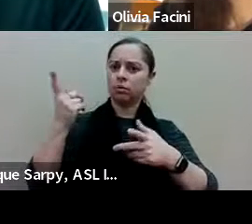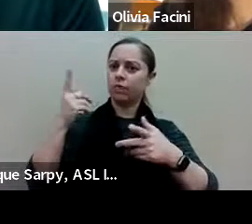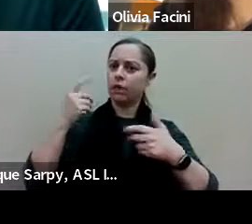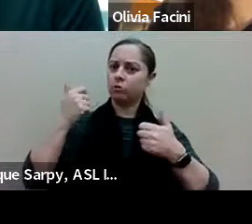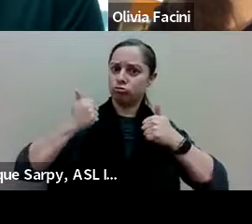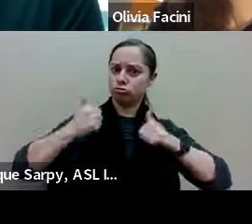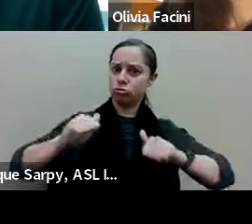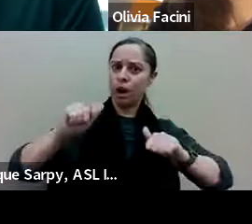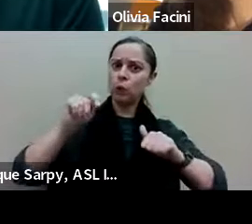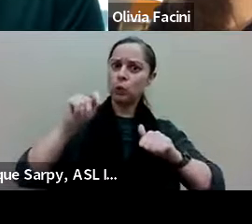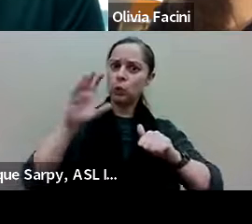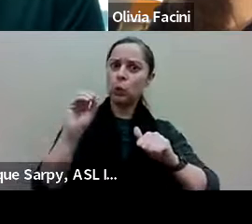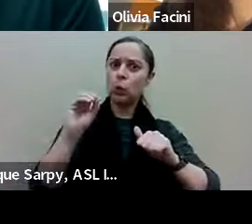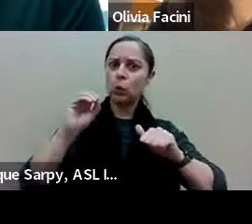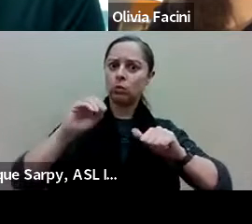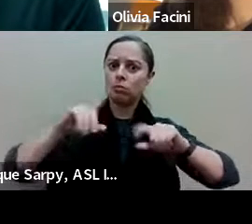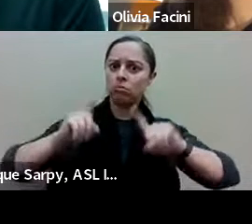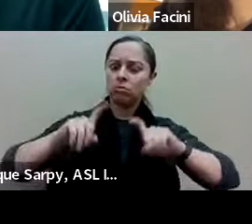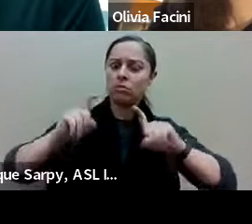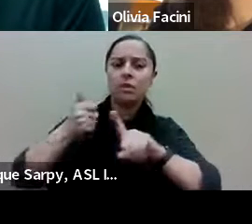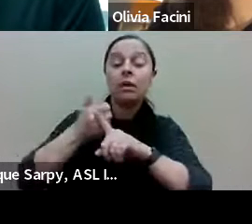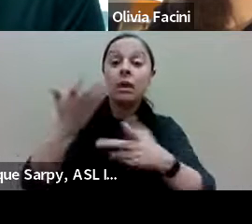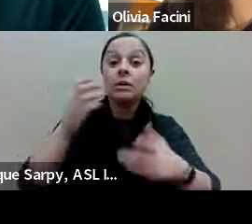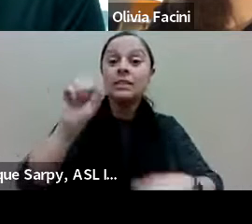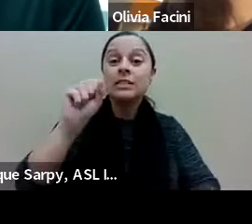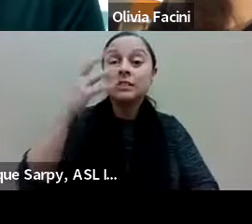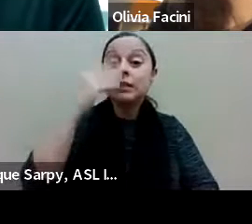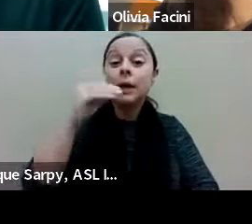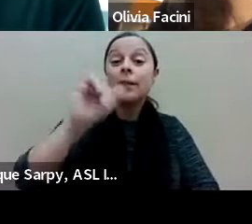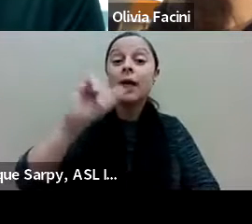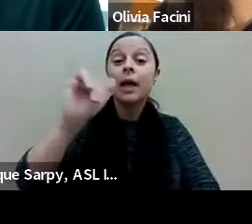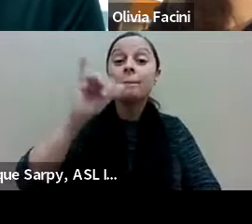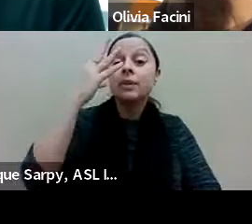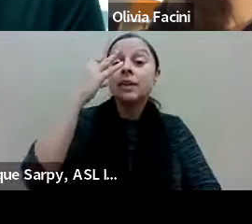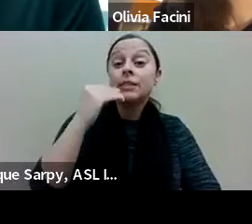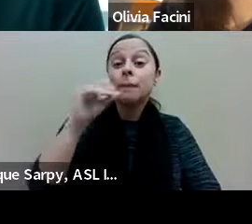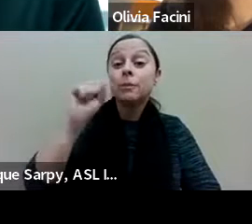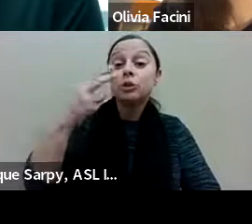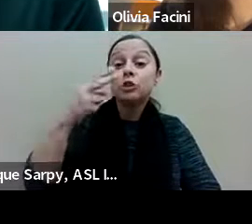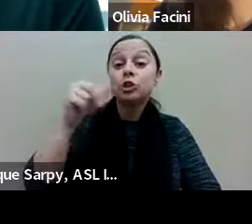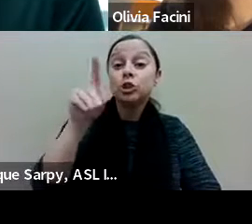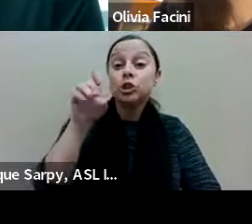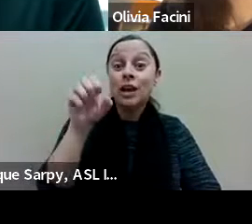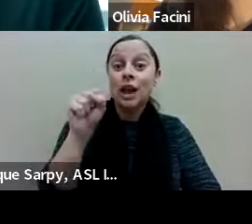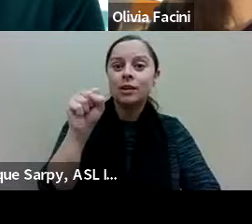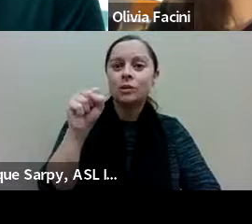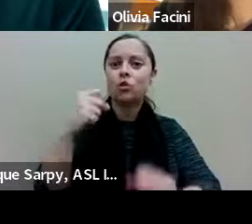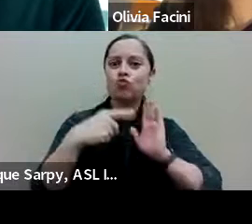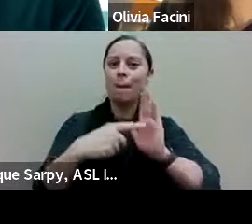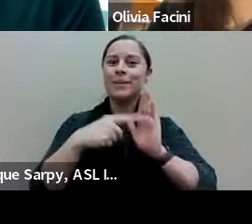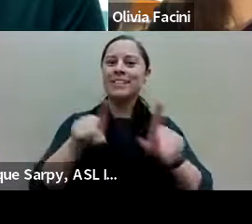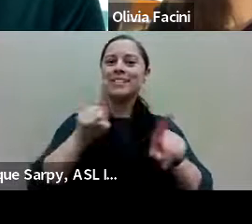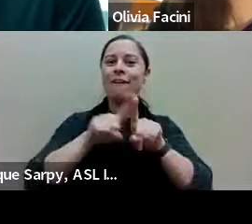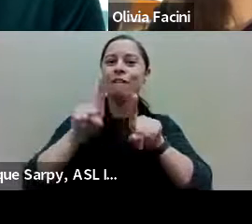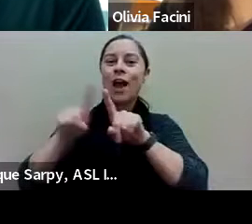blacked out sleep shades, but sleep shades that might represent different eye conditions, so that they